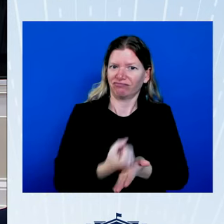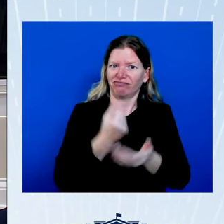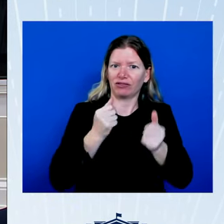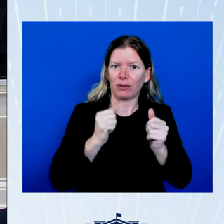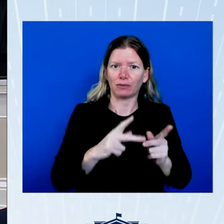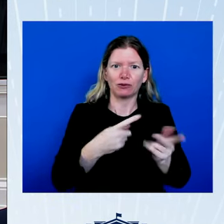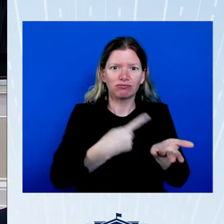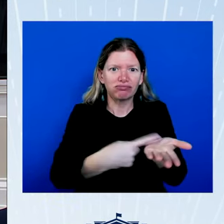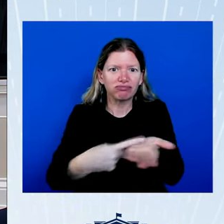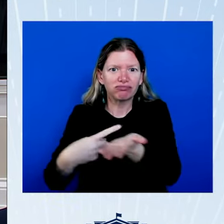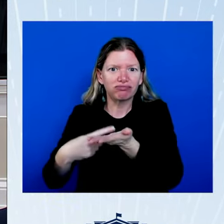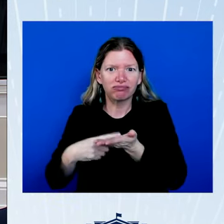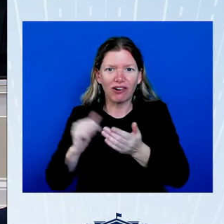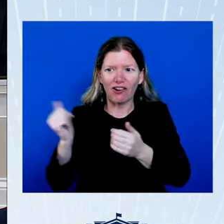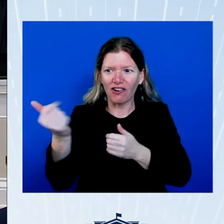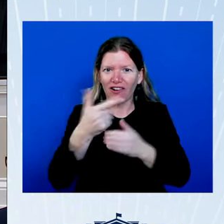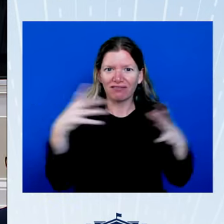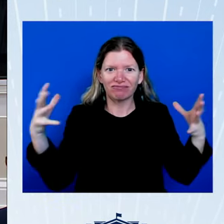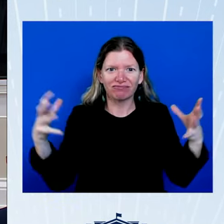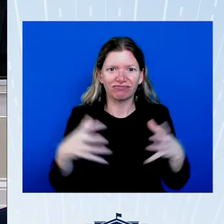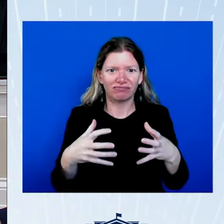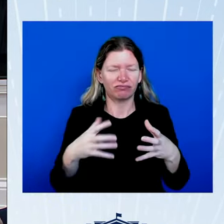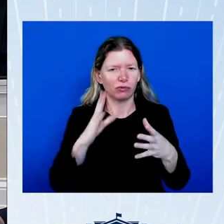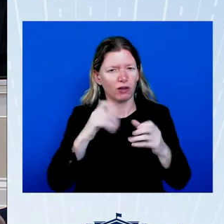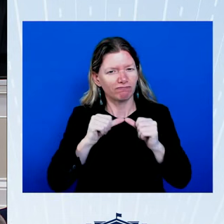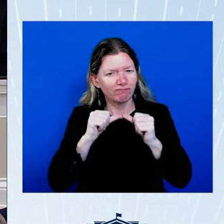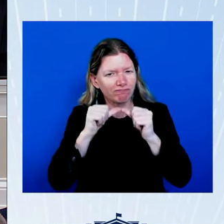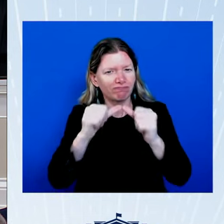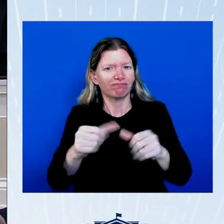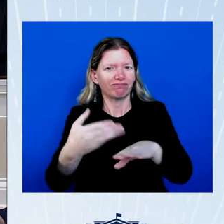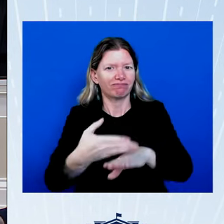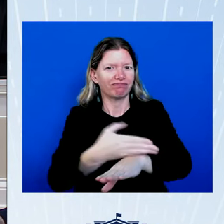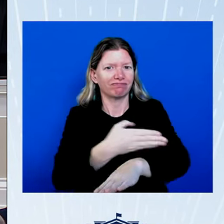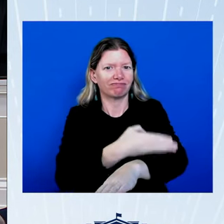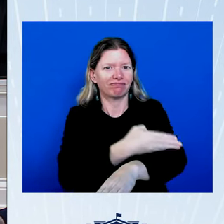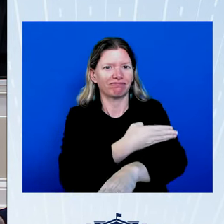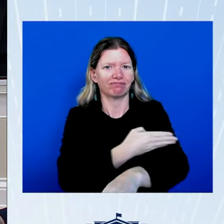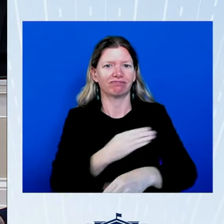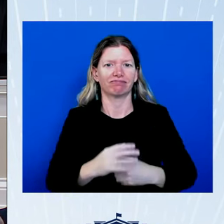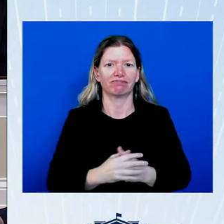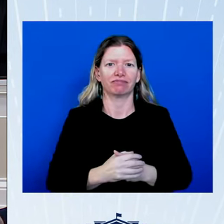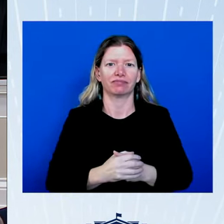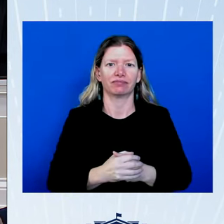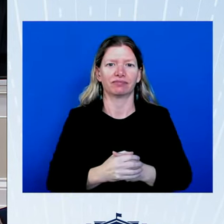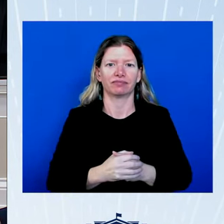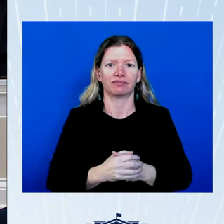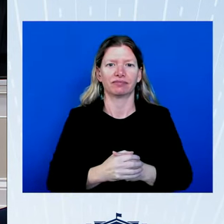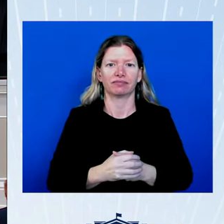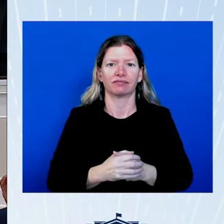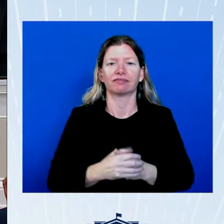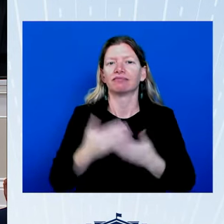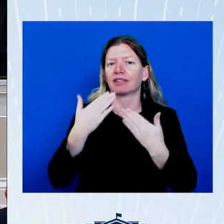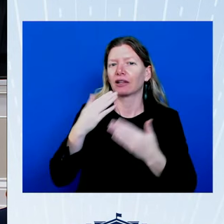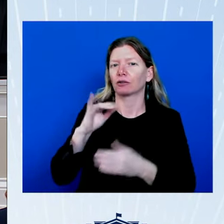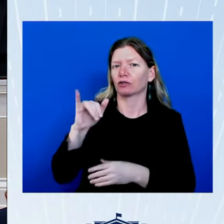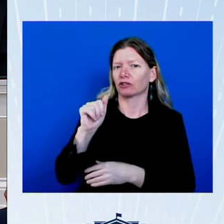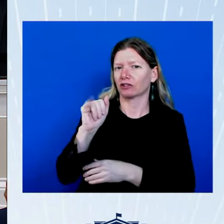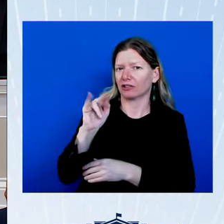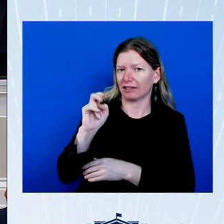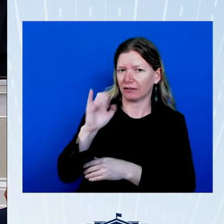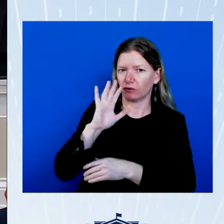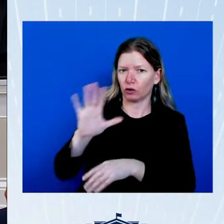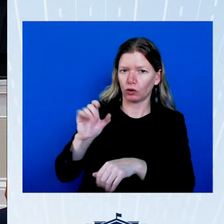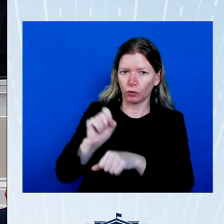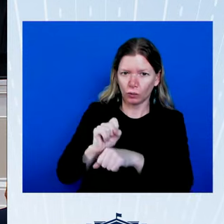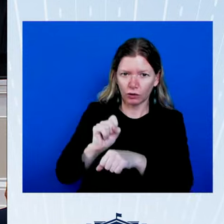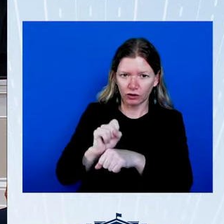partnerships. Thank you, Chaney, and thanks for all the work that you and your colleagues at NOAA are doing to ensure that federal government is being